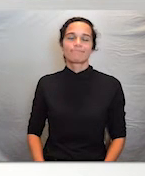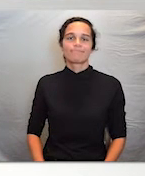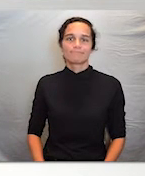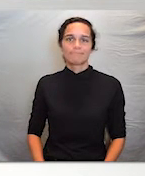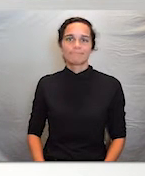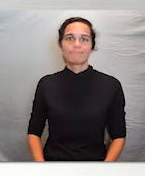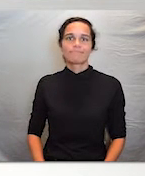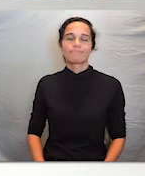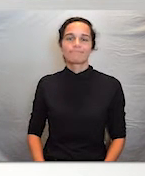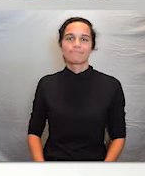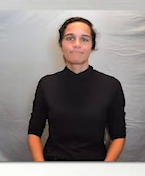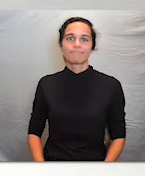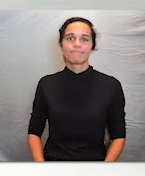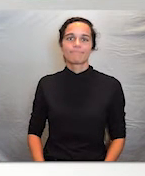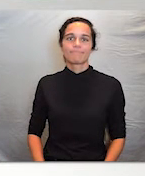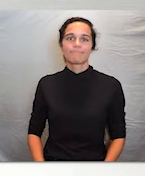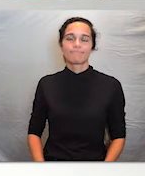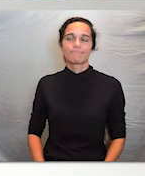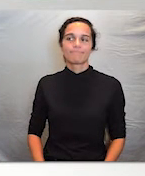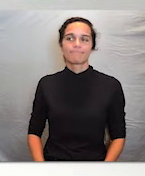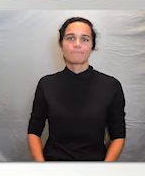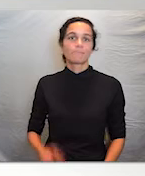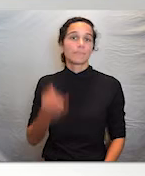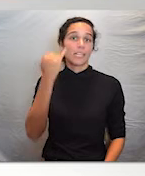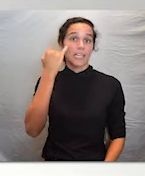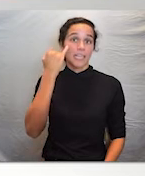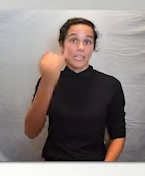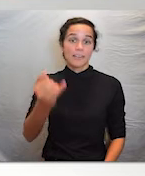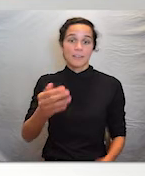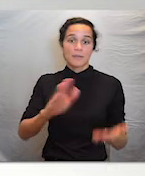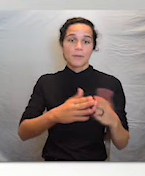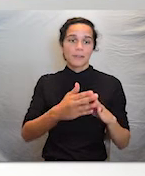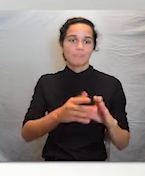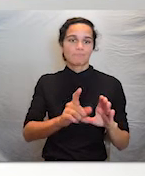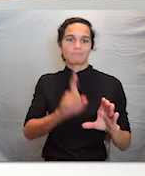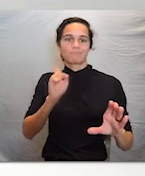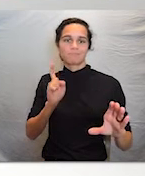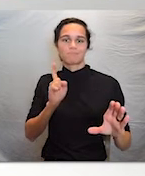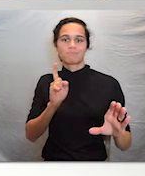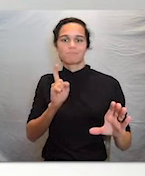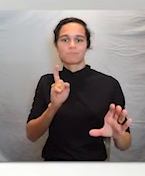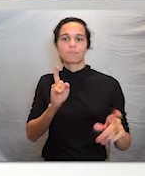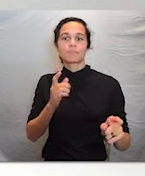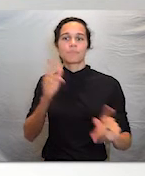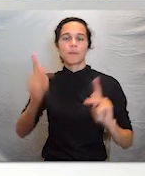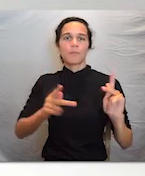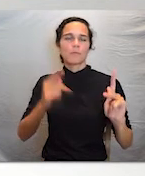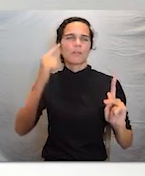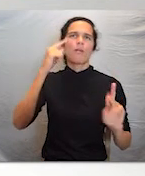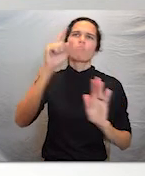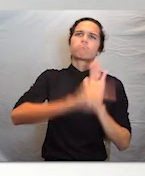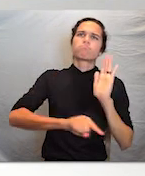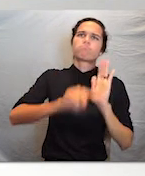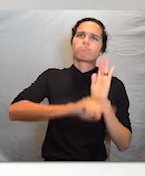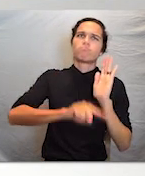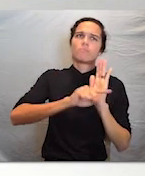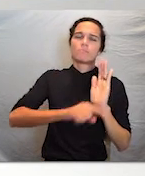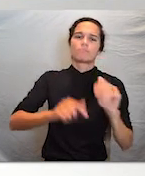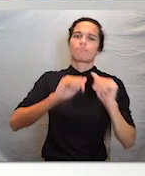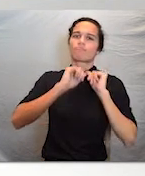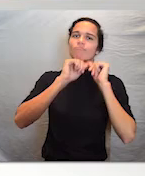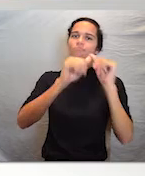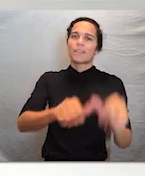our communities, people won't see what we're capable of. They'll continue with